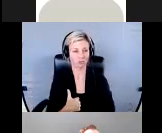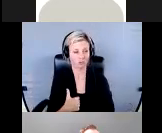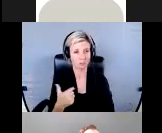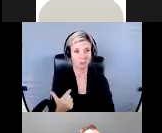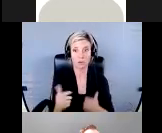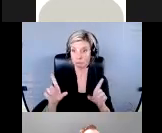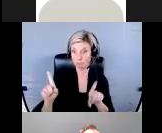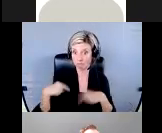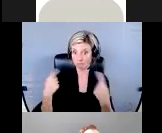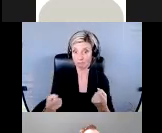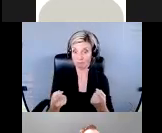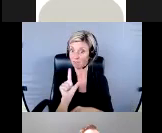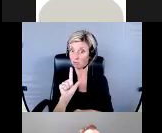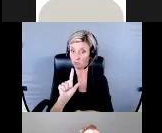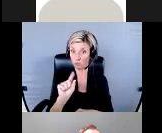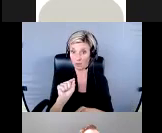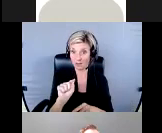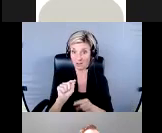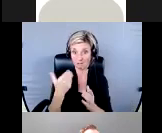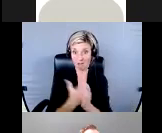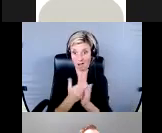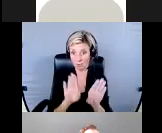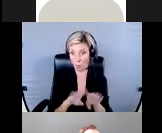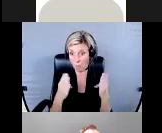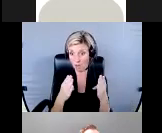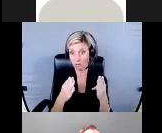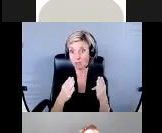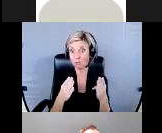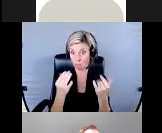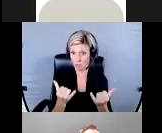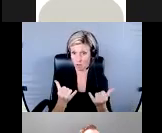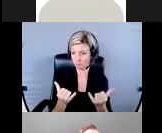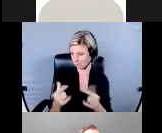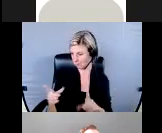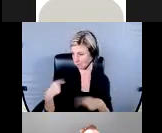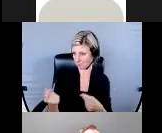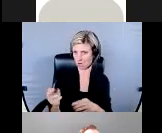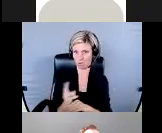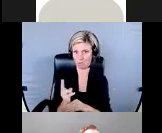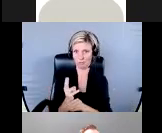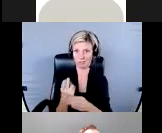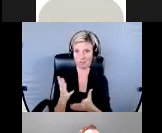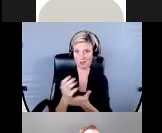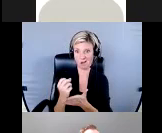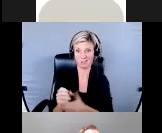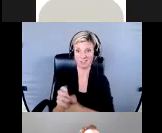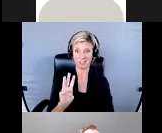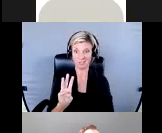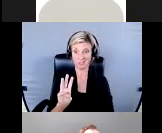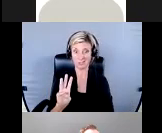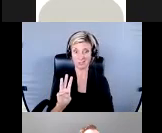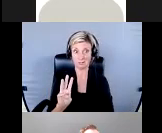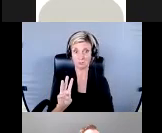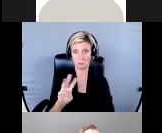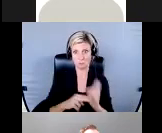open, we have 20 files available, 6 have been used. So there's lots of scope for families to come in and use